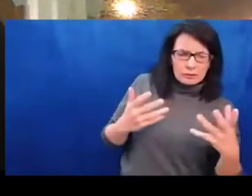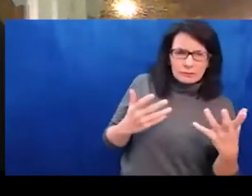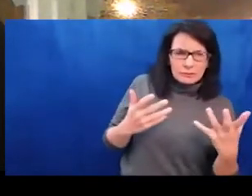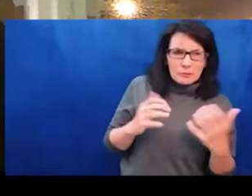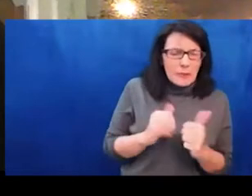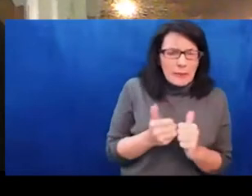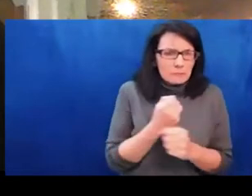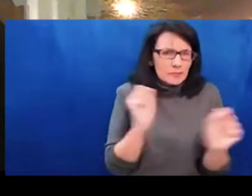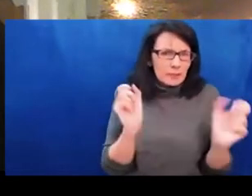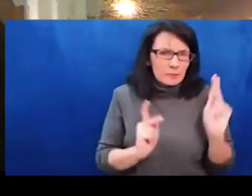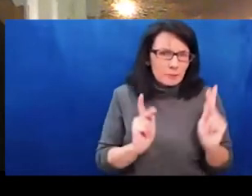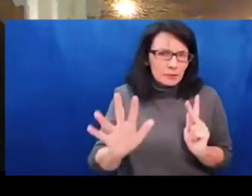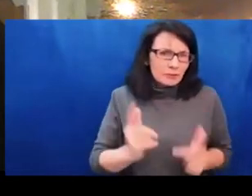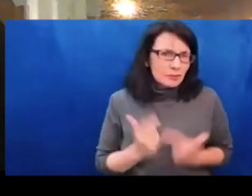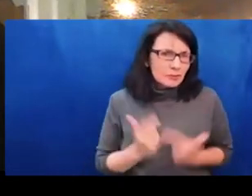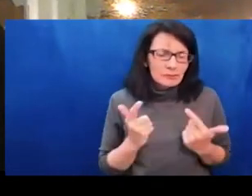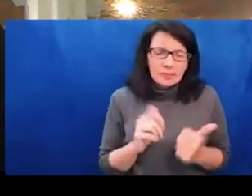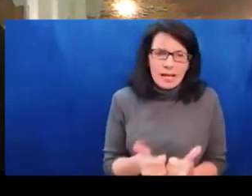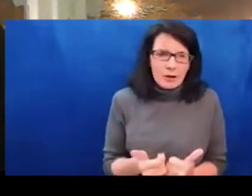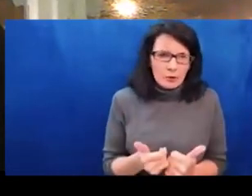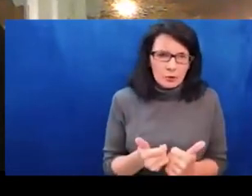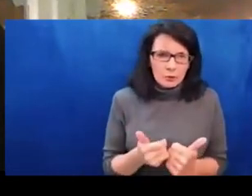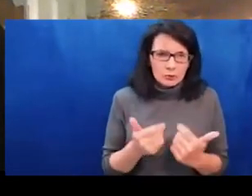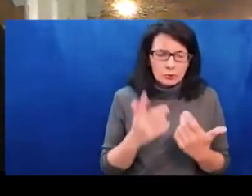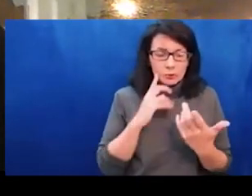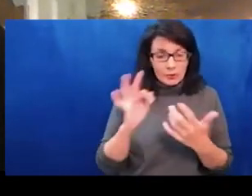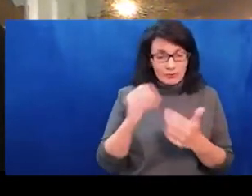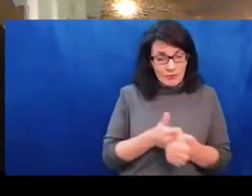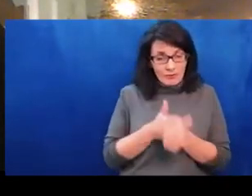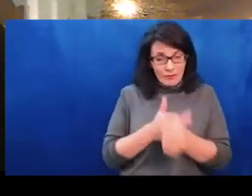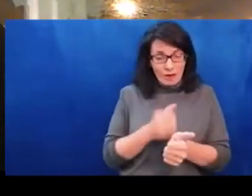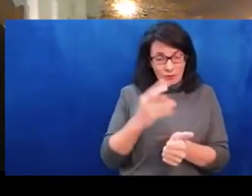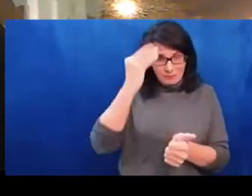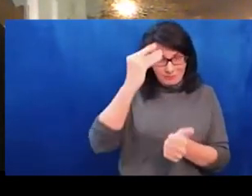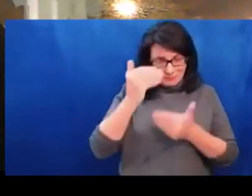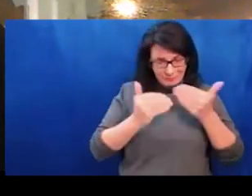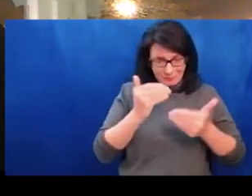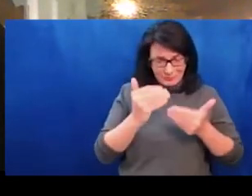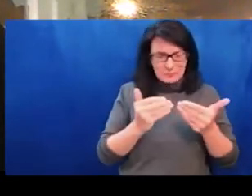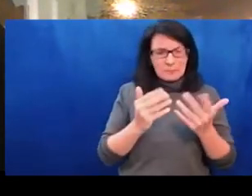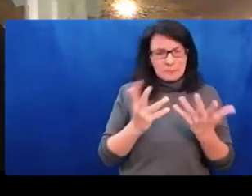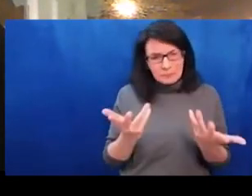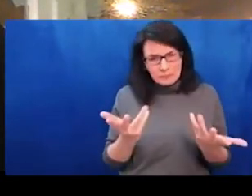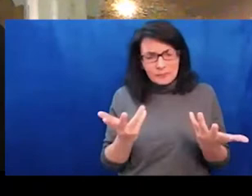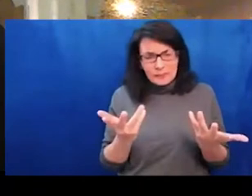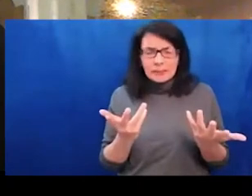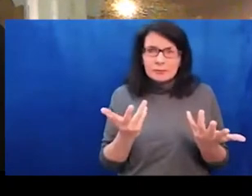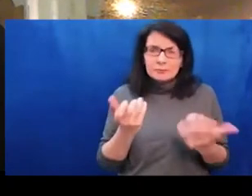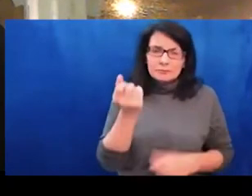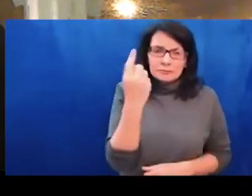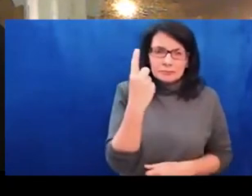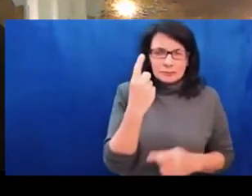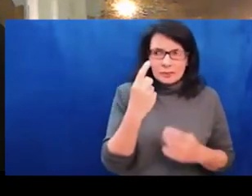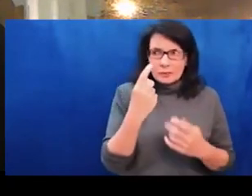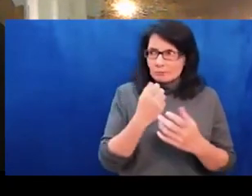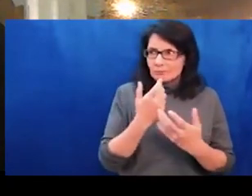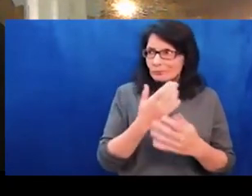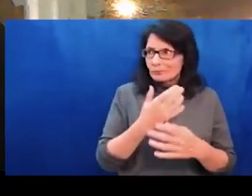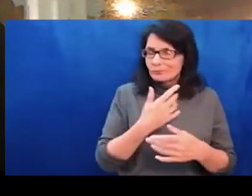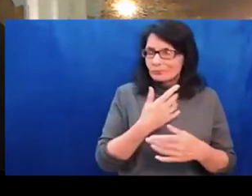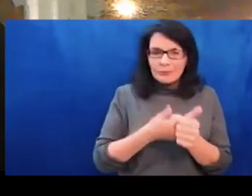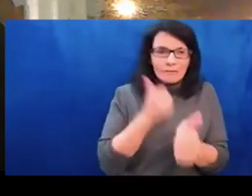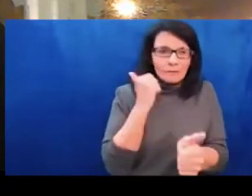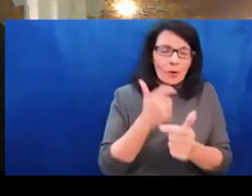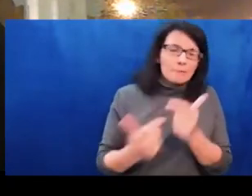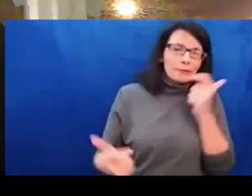afraid that such a strong gesture of support could provoke